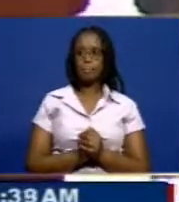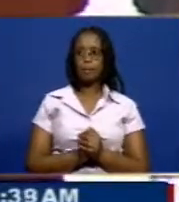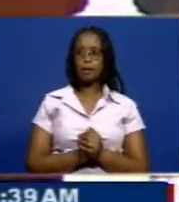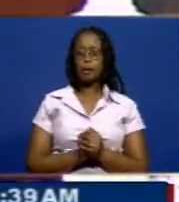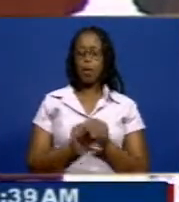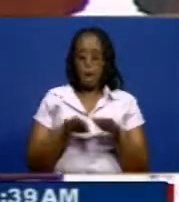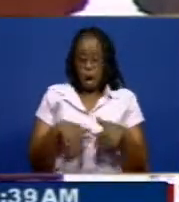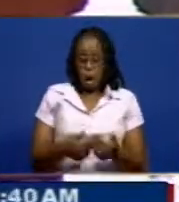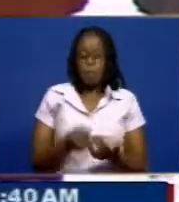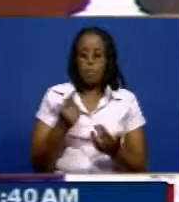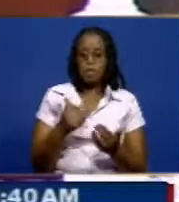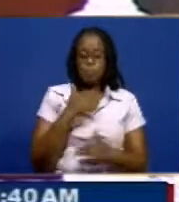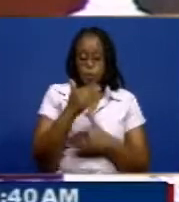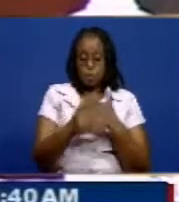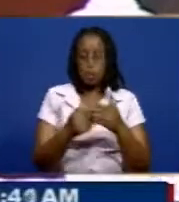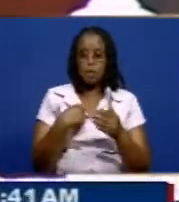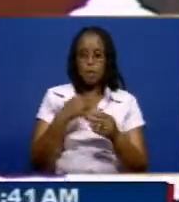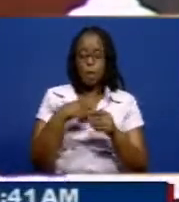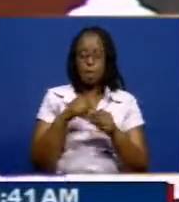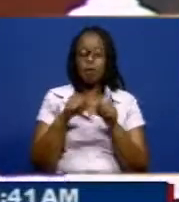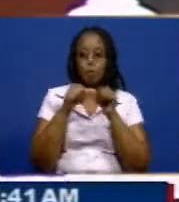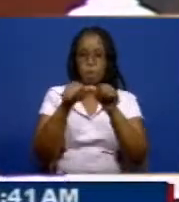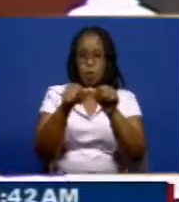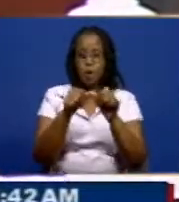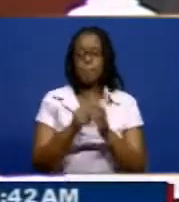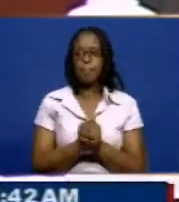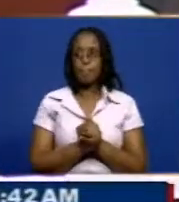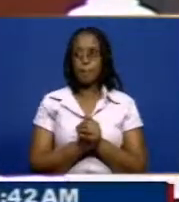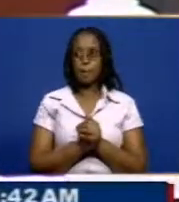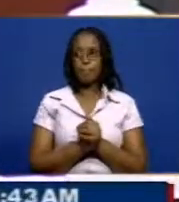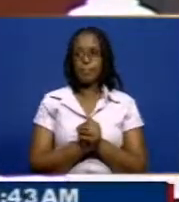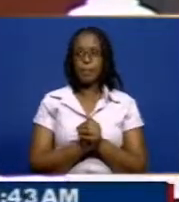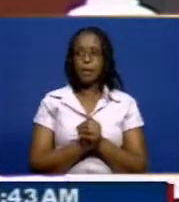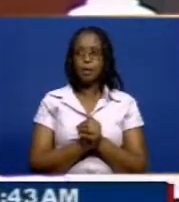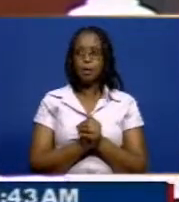Yep. But I don't think if he makes that election,